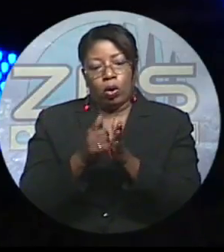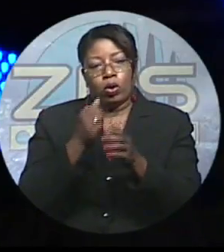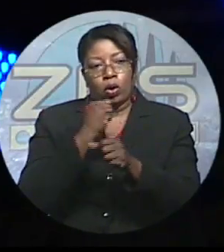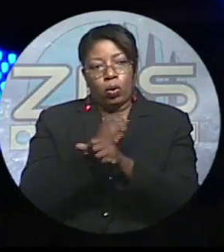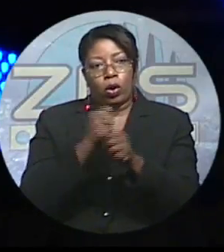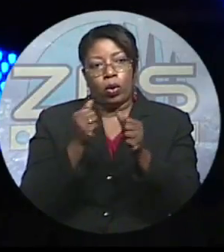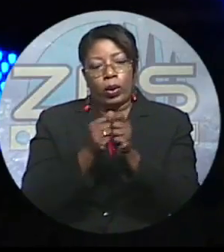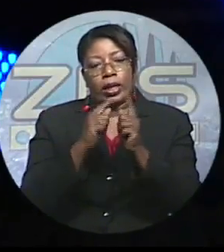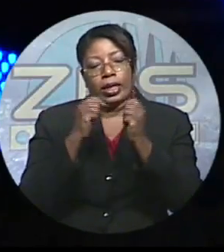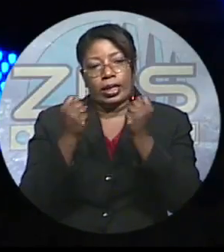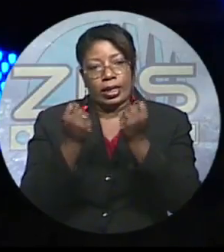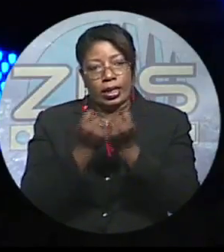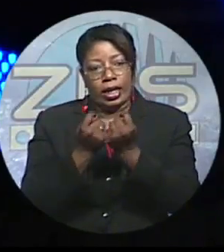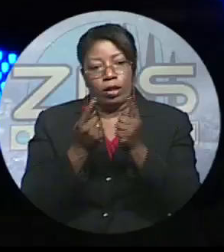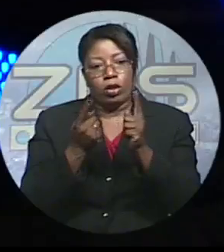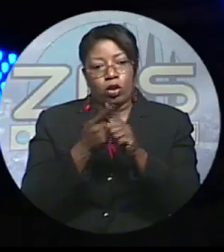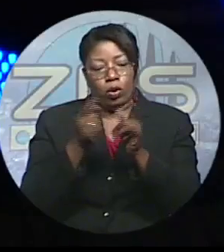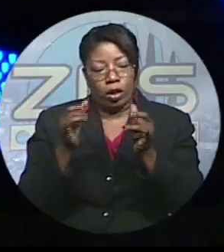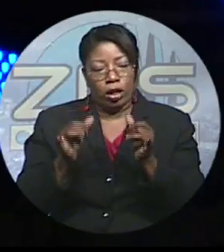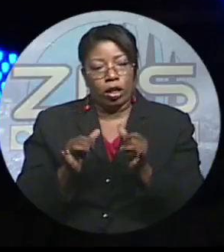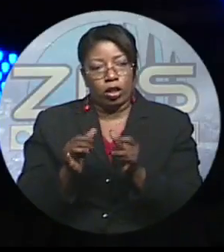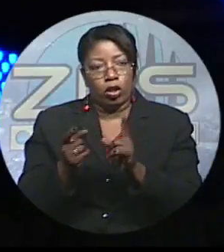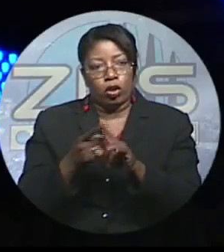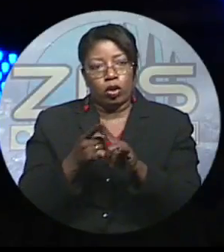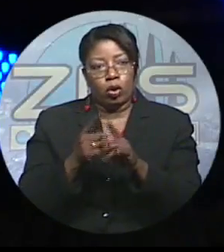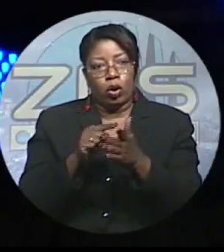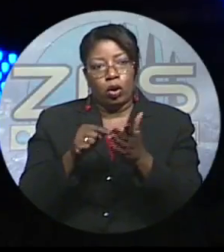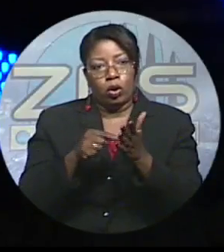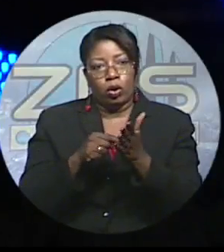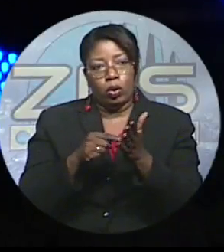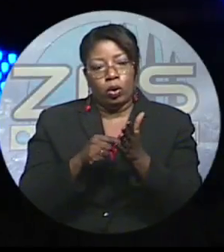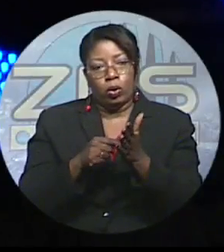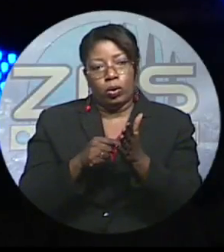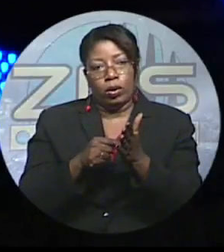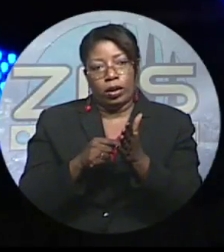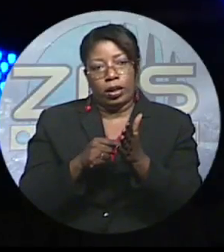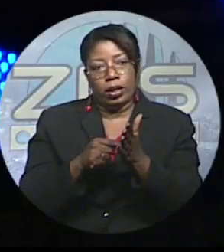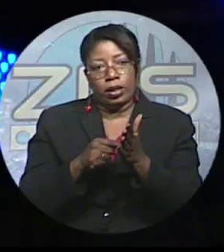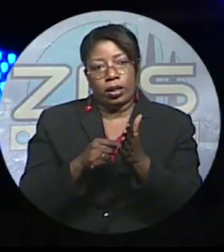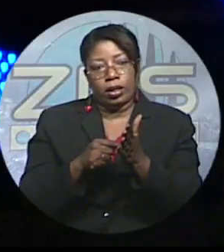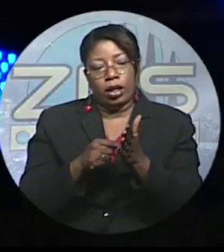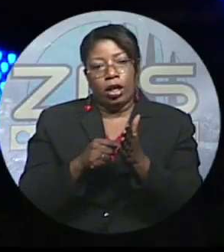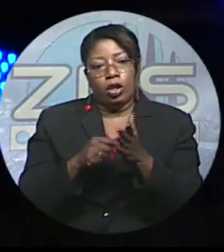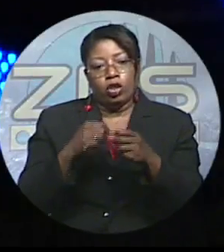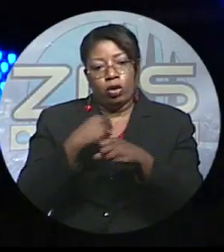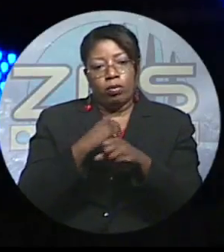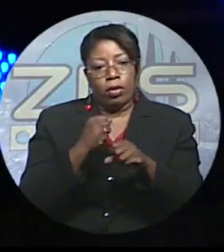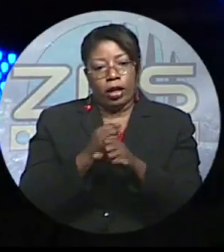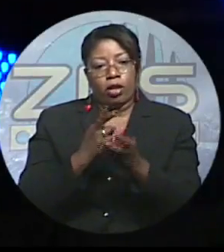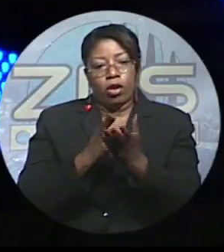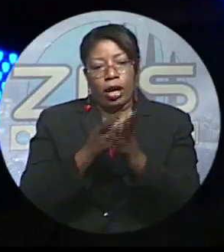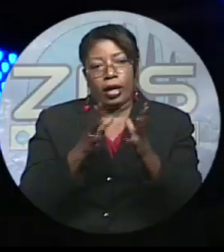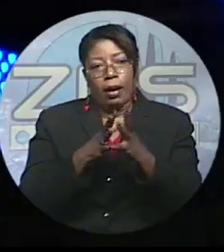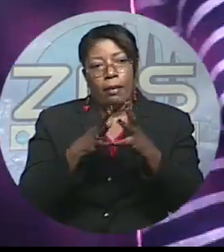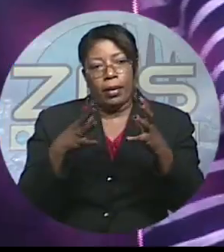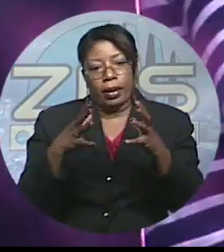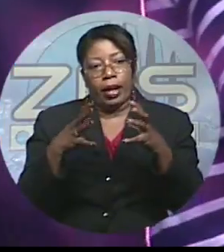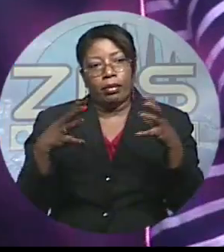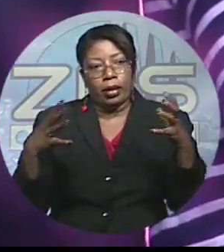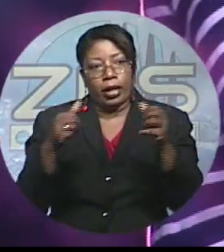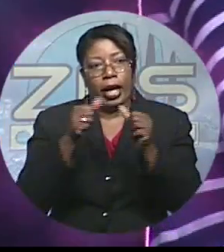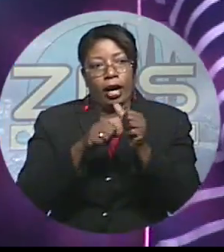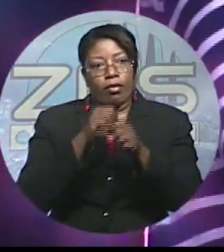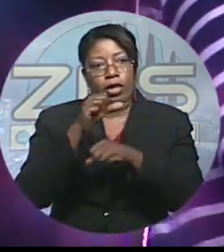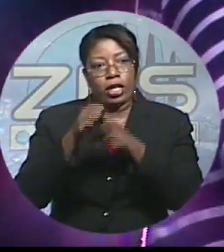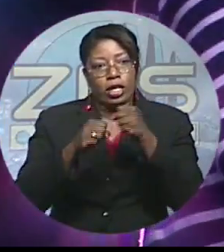team to continue to do so, to make Andros Regatta bigger and better year by year. Minister